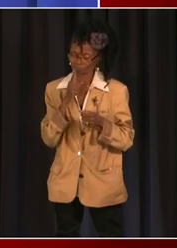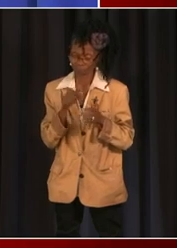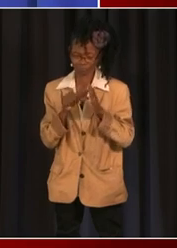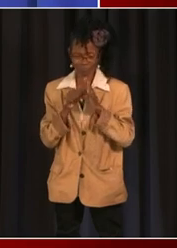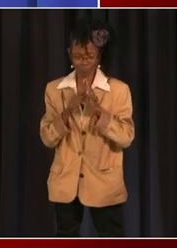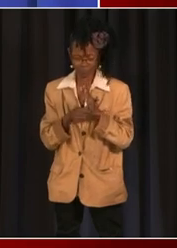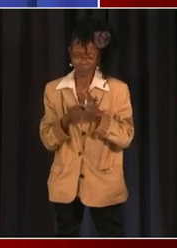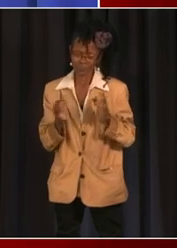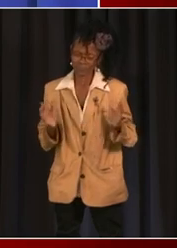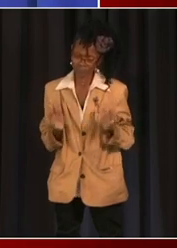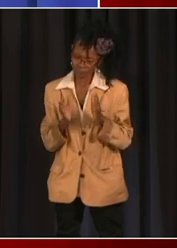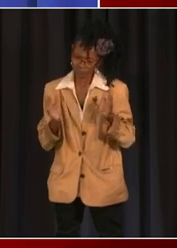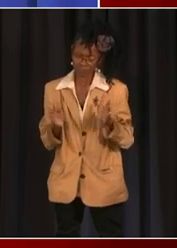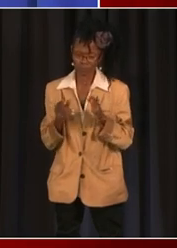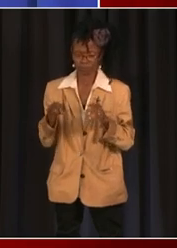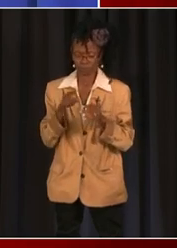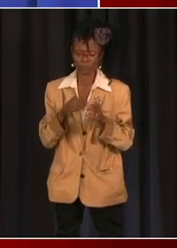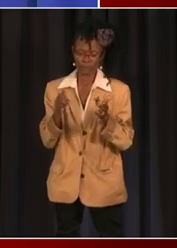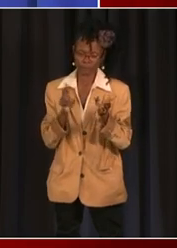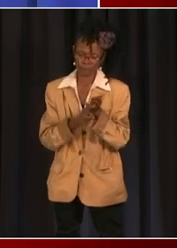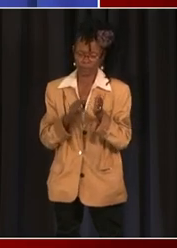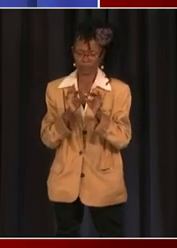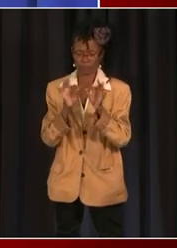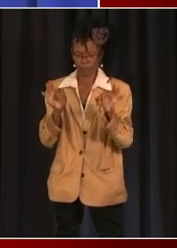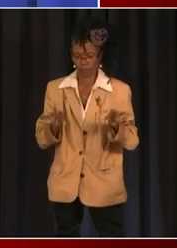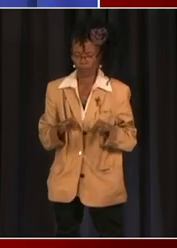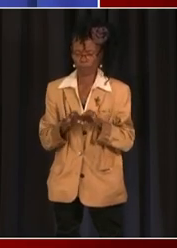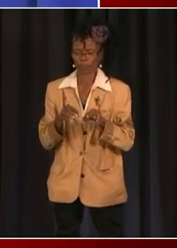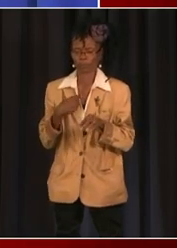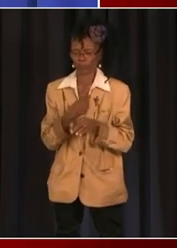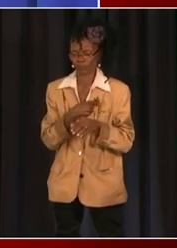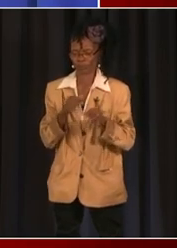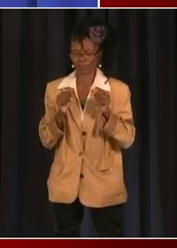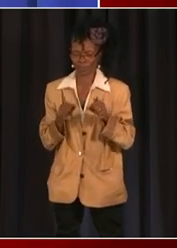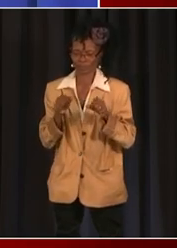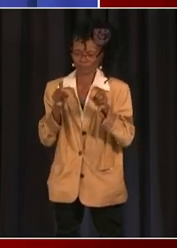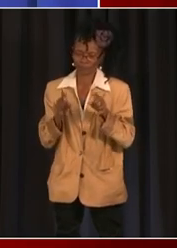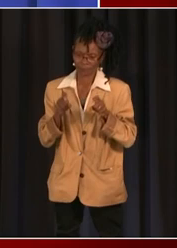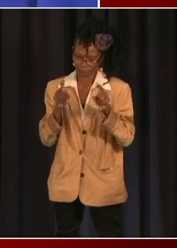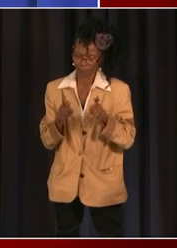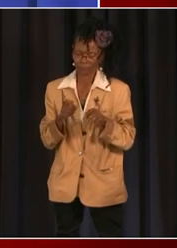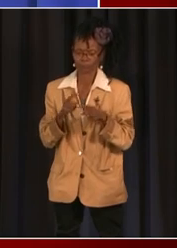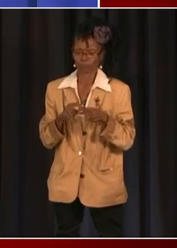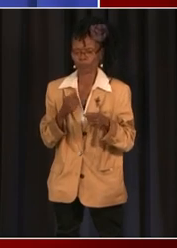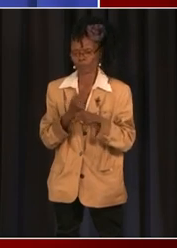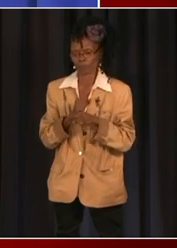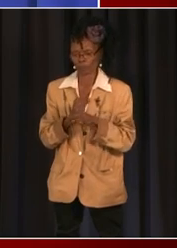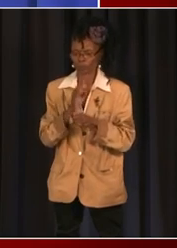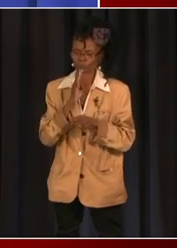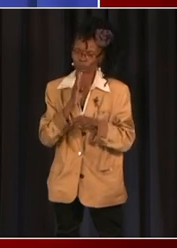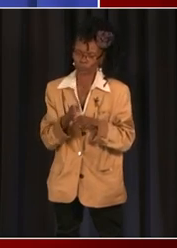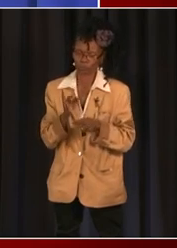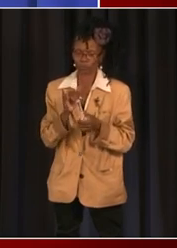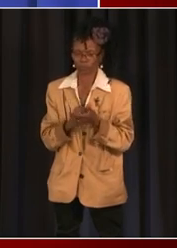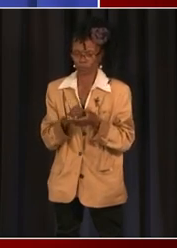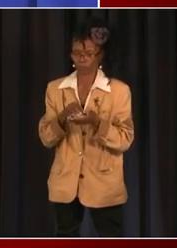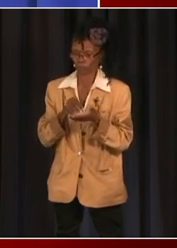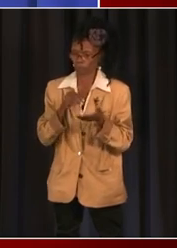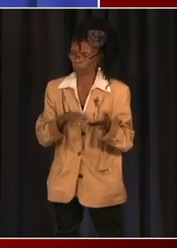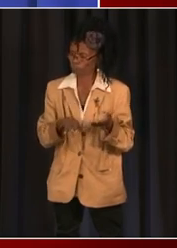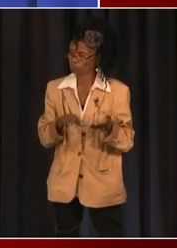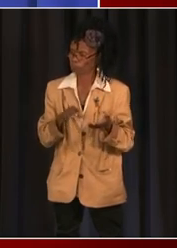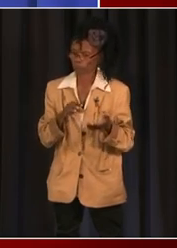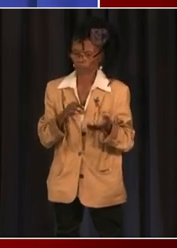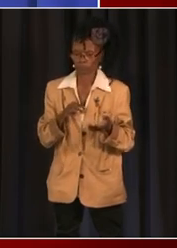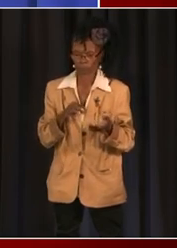sign the consent form so that we can meet the objectives of making sure we're able to have testing across all of our schools. And I guess, why